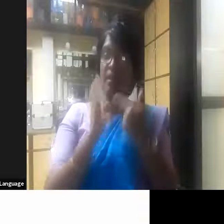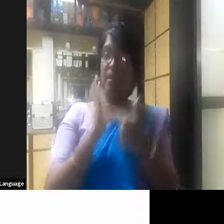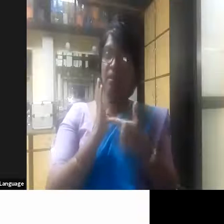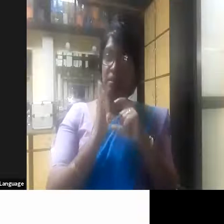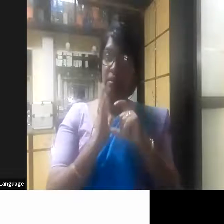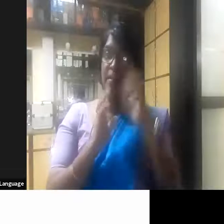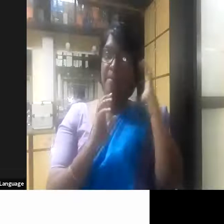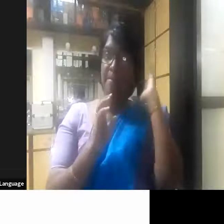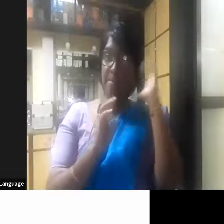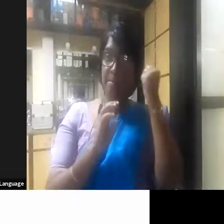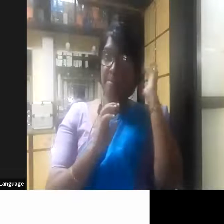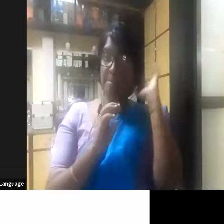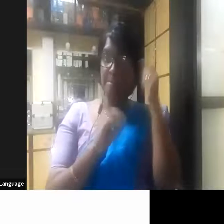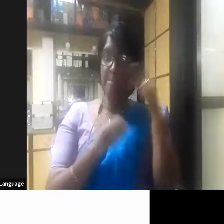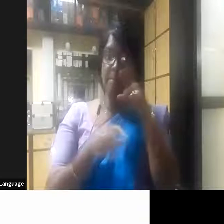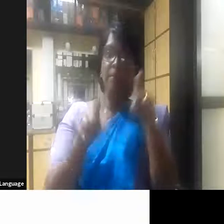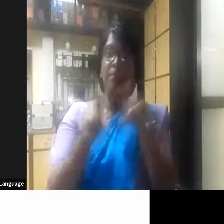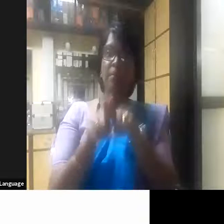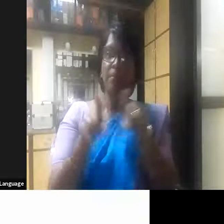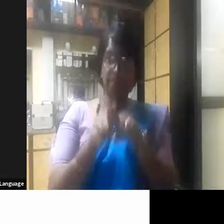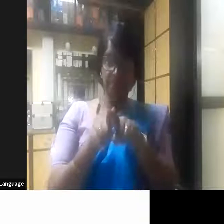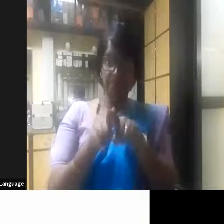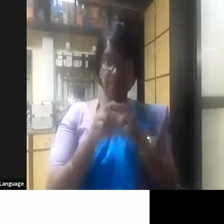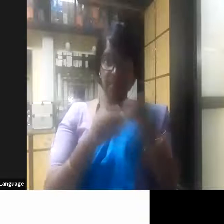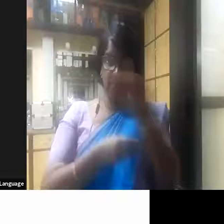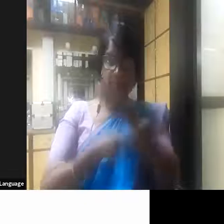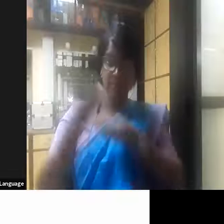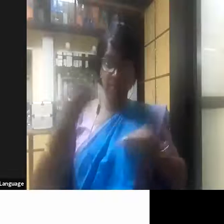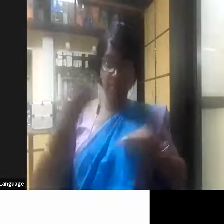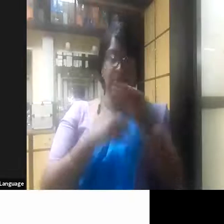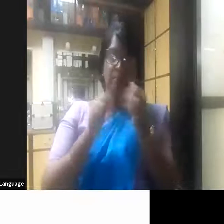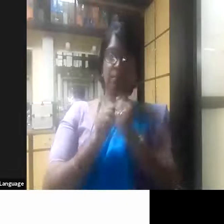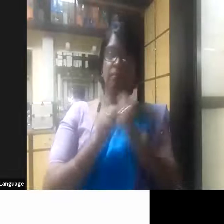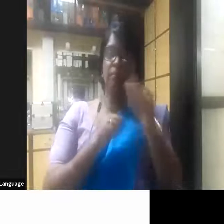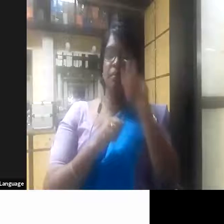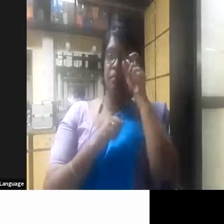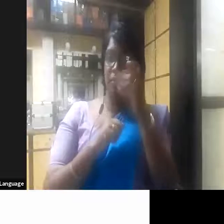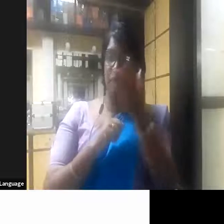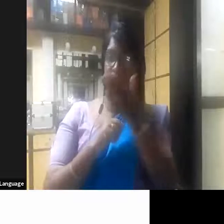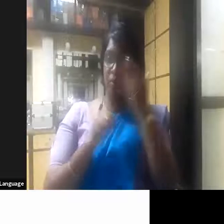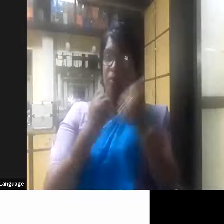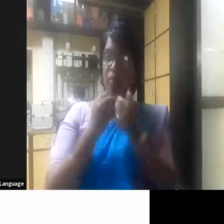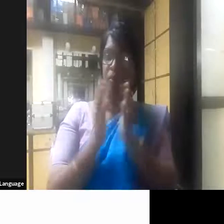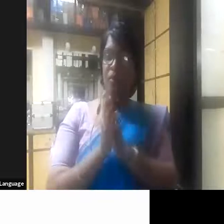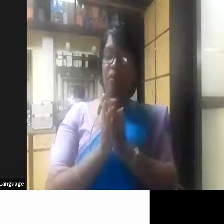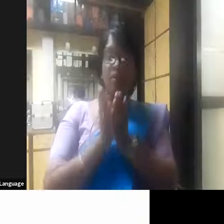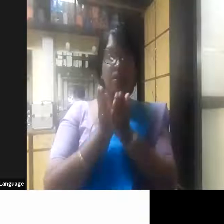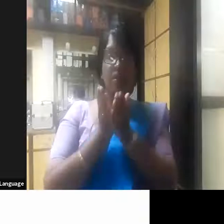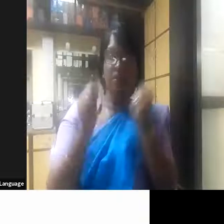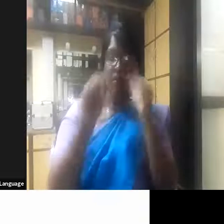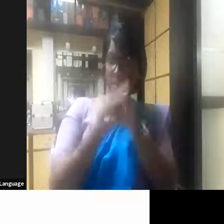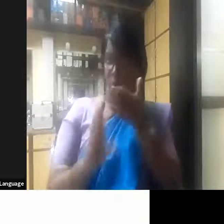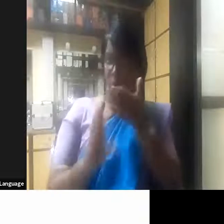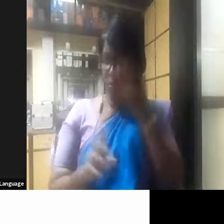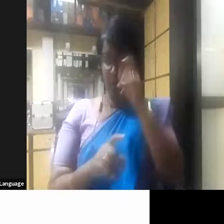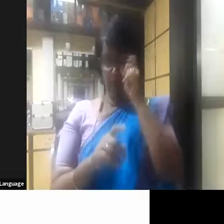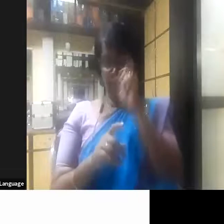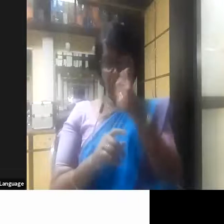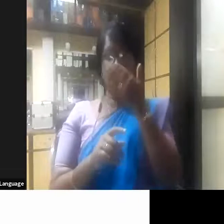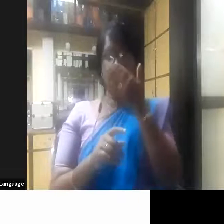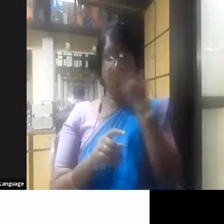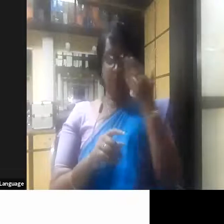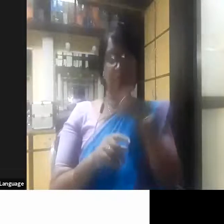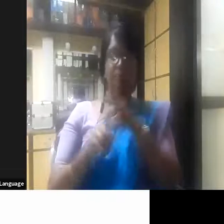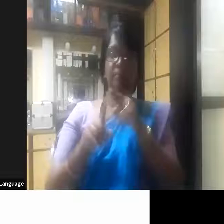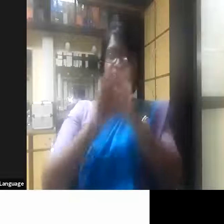goods just in time he or she requires same. This concept, which was introduced by the Japanese, brought in a